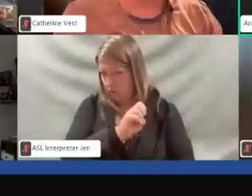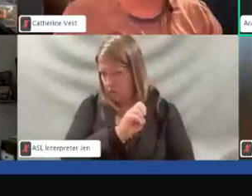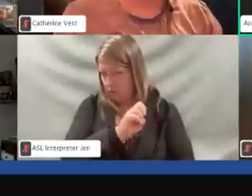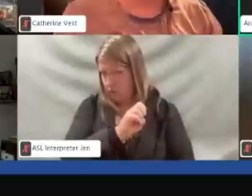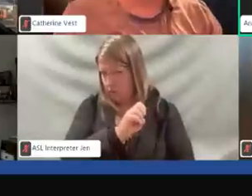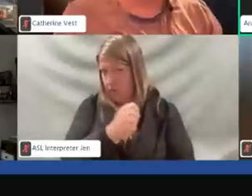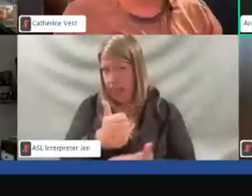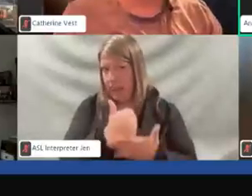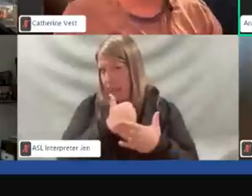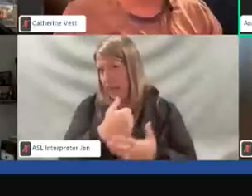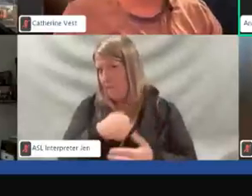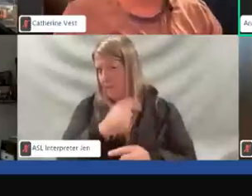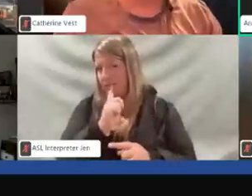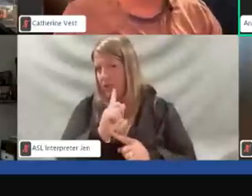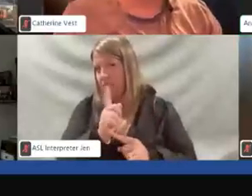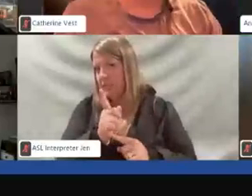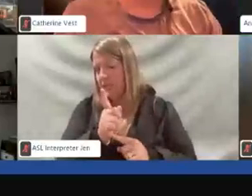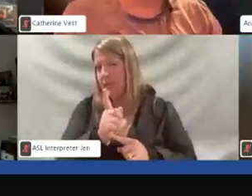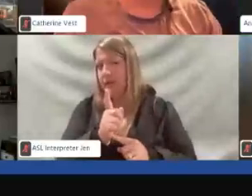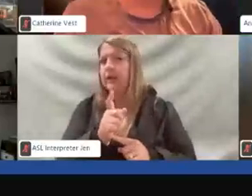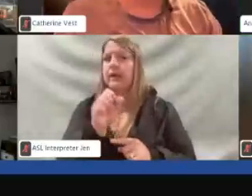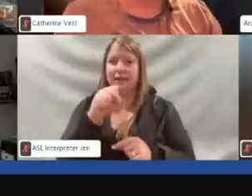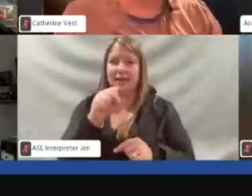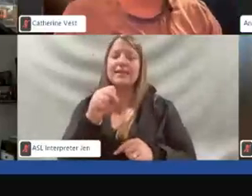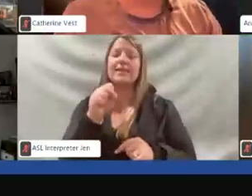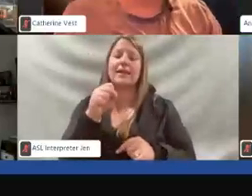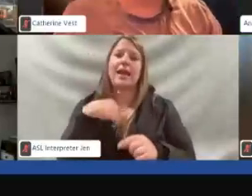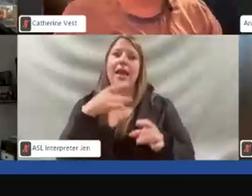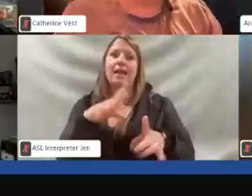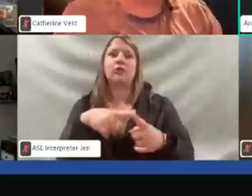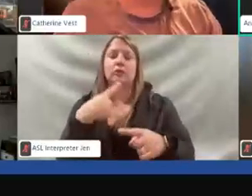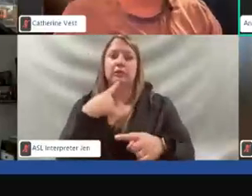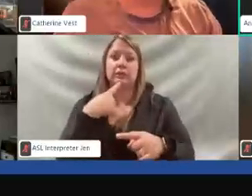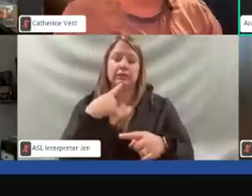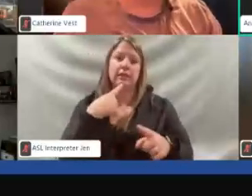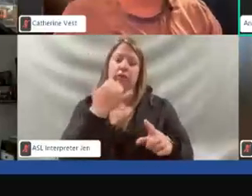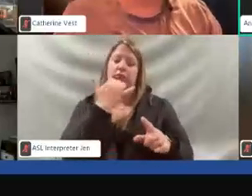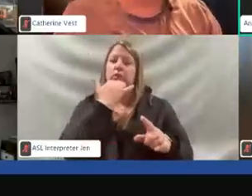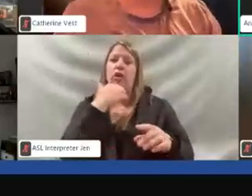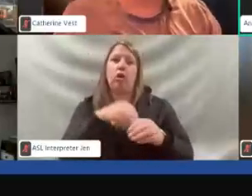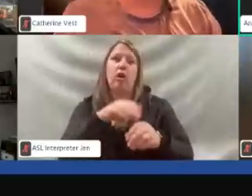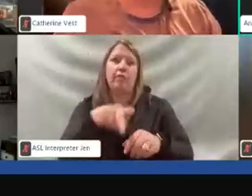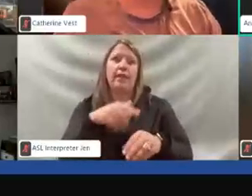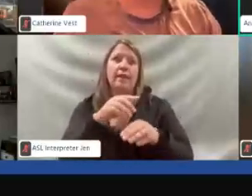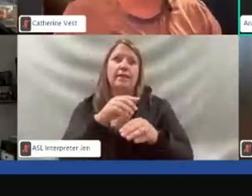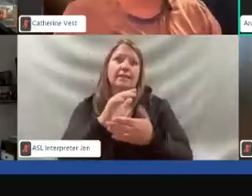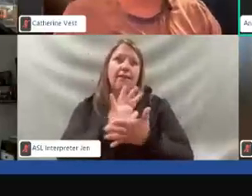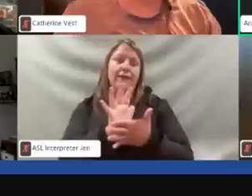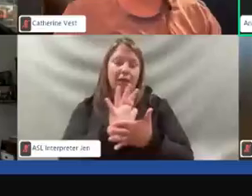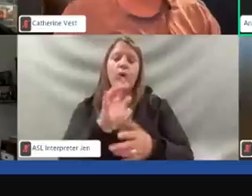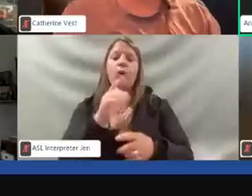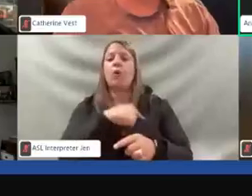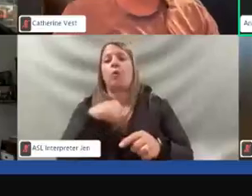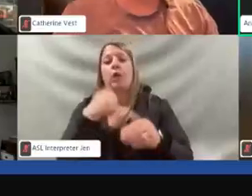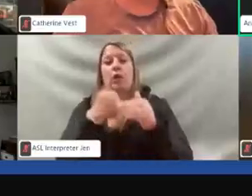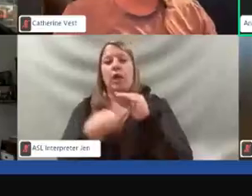If you could help me out for a second. Yep. Okay, I hate to say it incorrectly on this video. We are